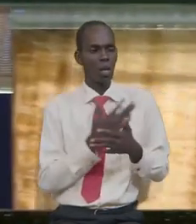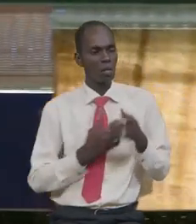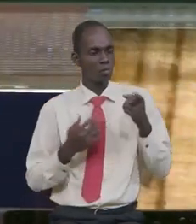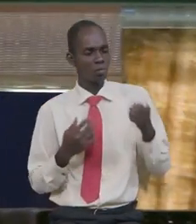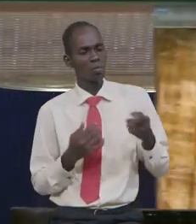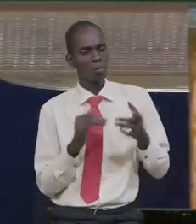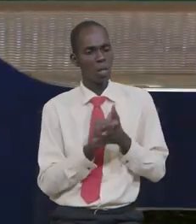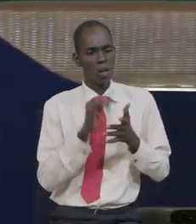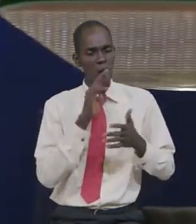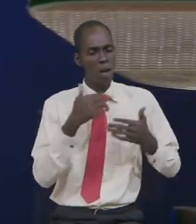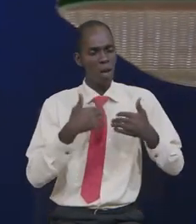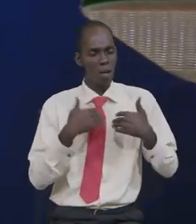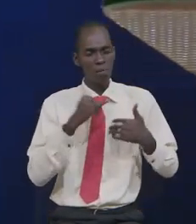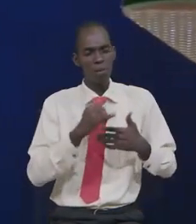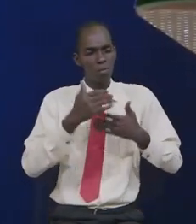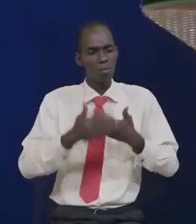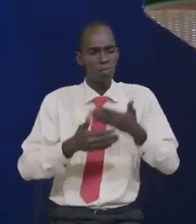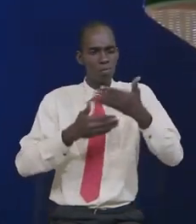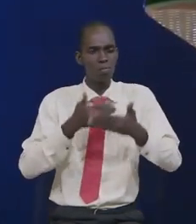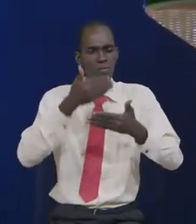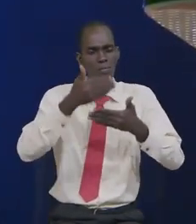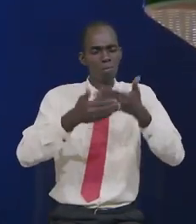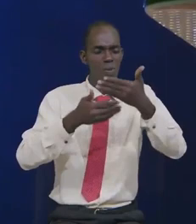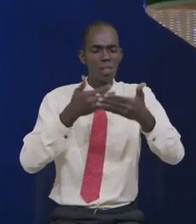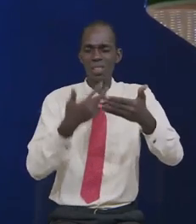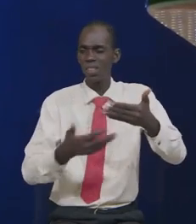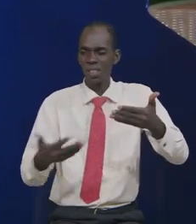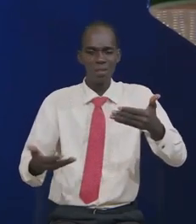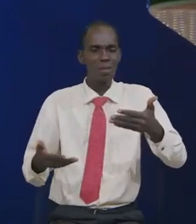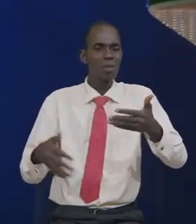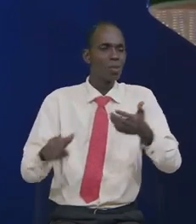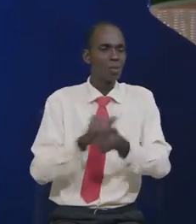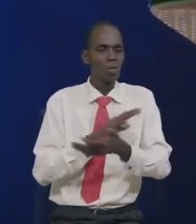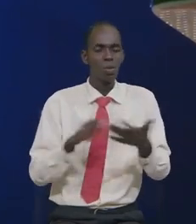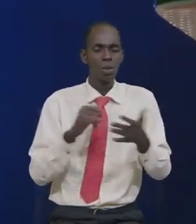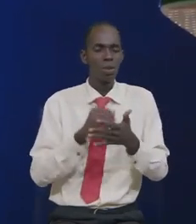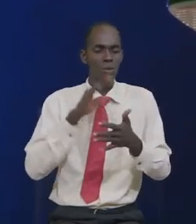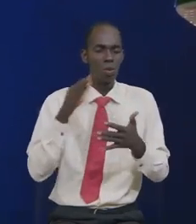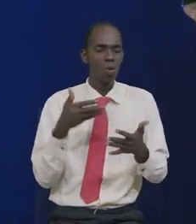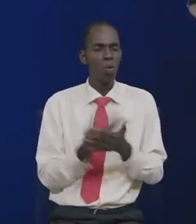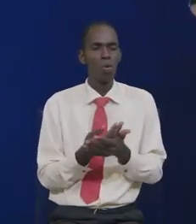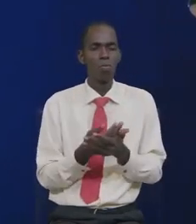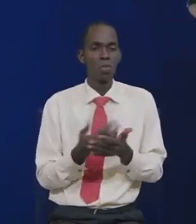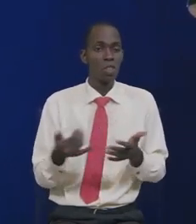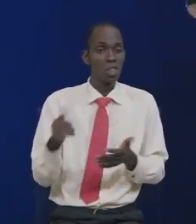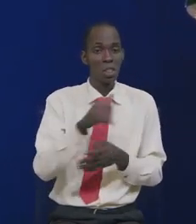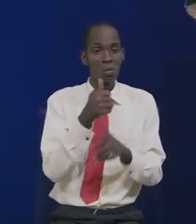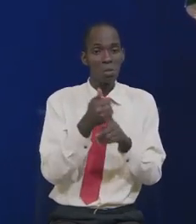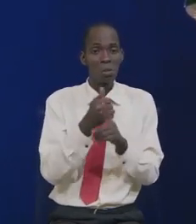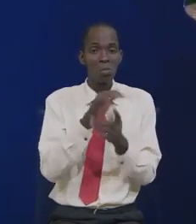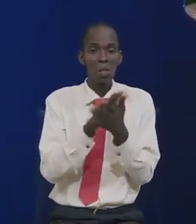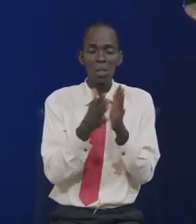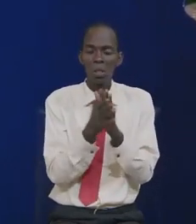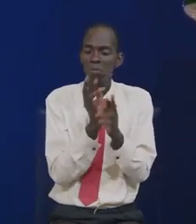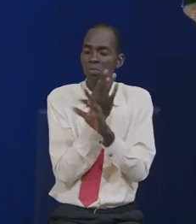all that burnt off. But they themselves, they became free. They could